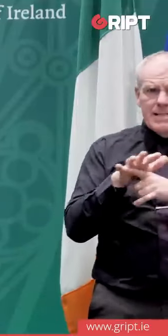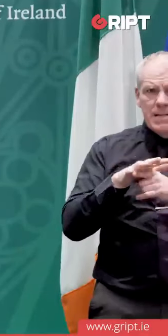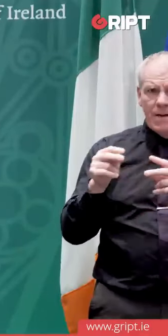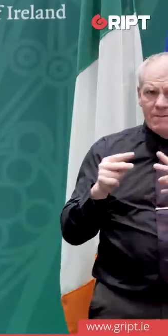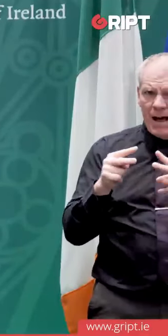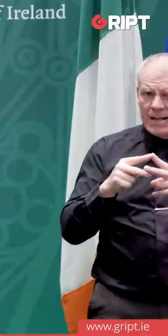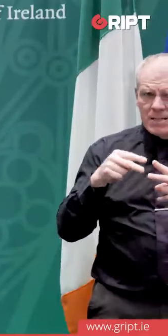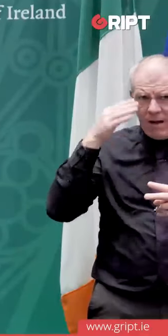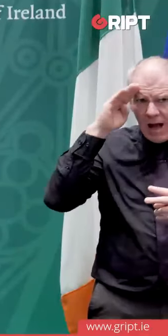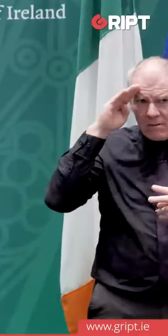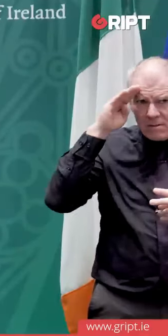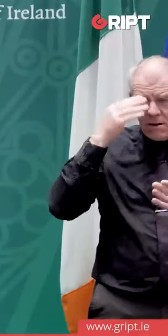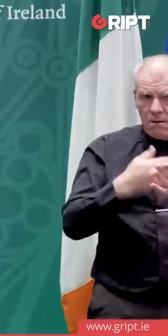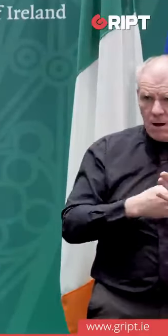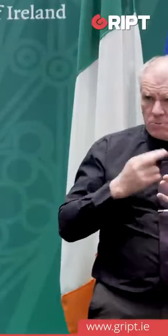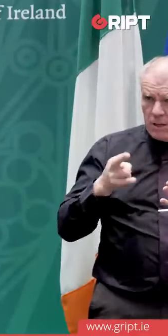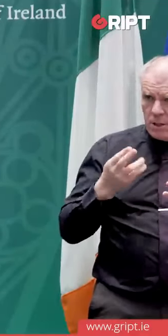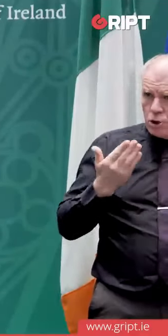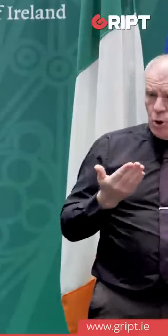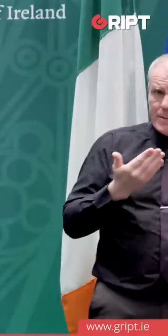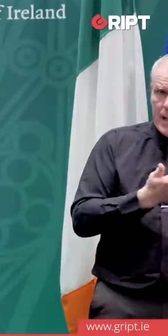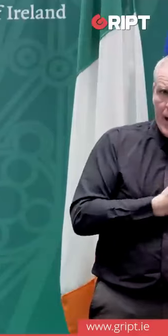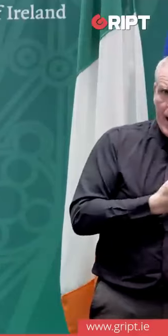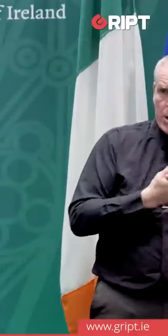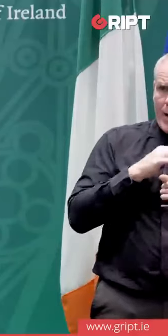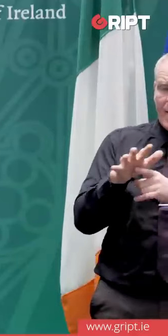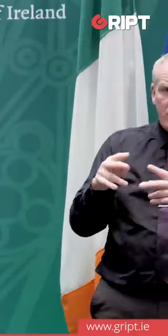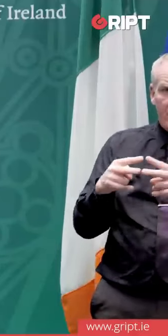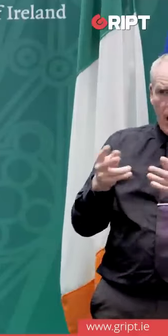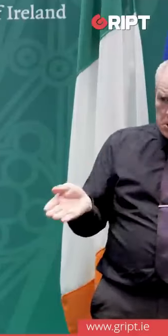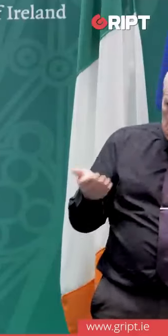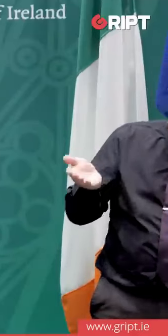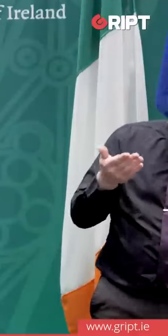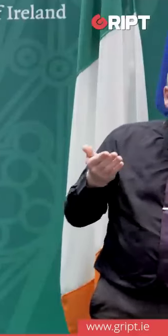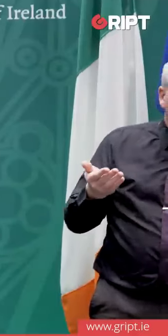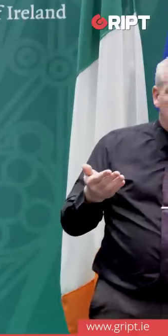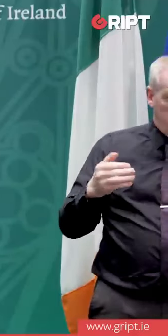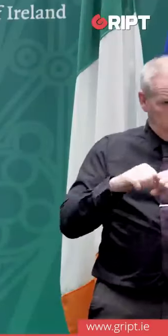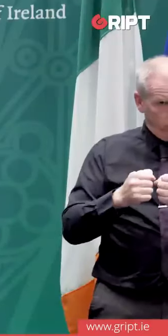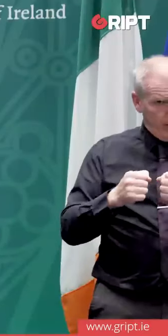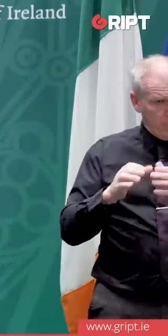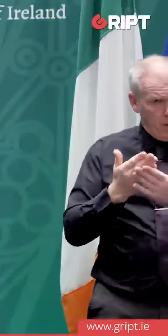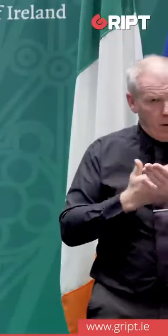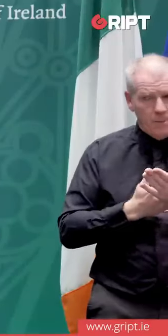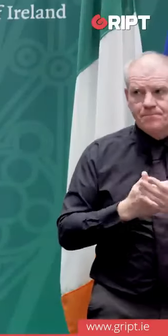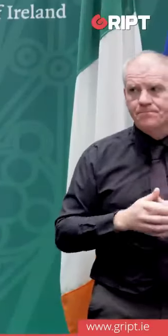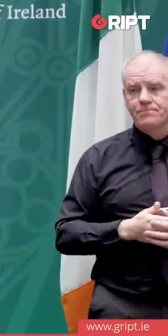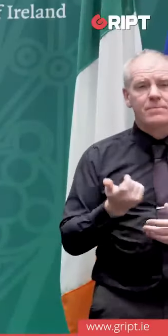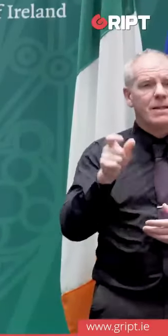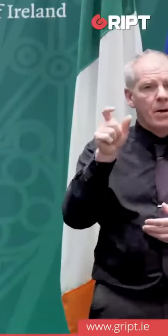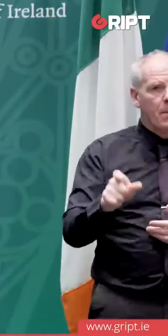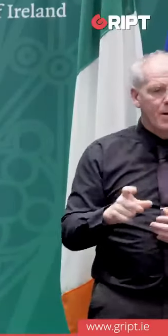by force if necessary to the will of the elite. Also notice how when talking about the legislation she cleverly uses manipulative